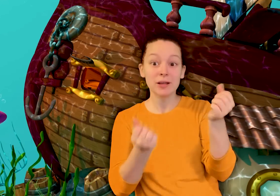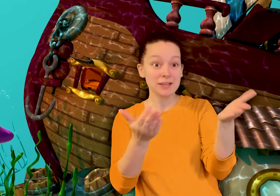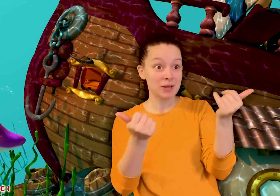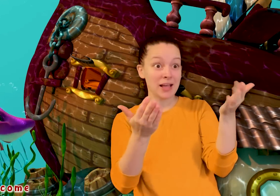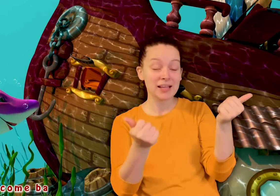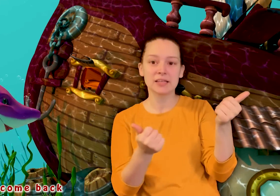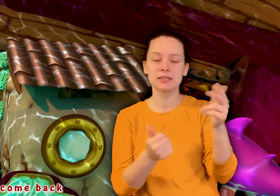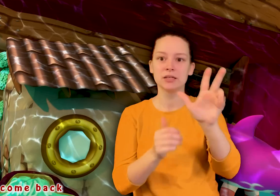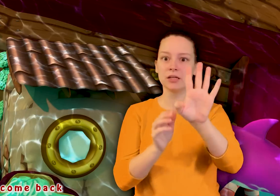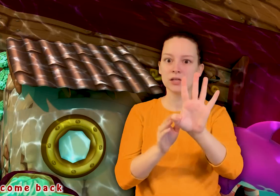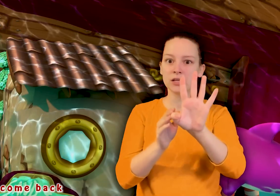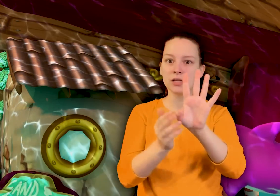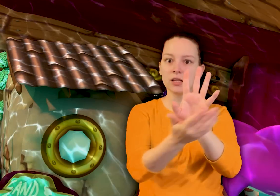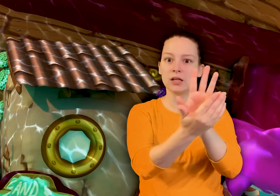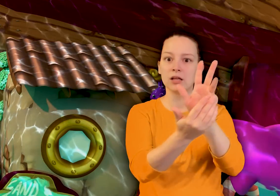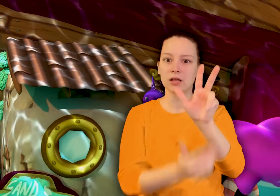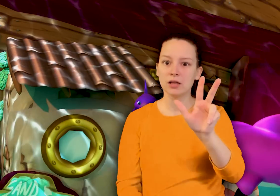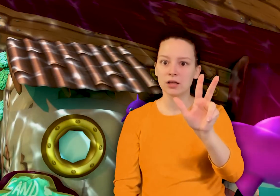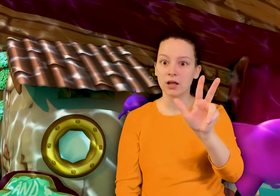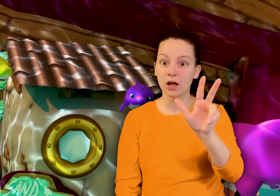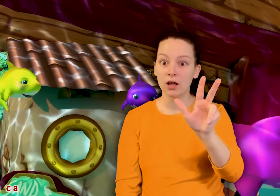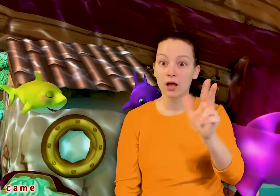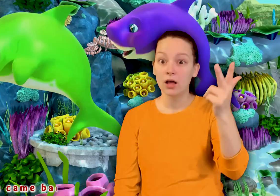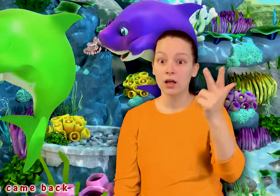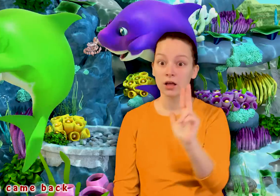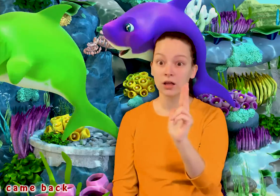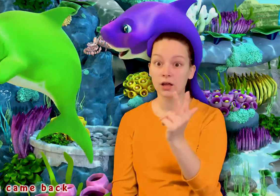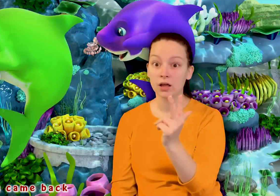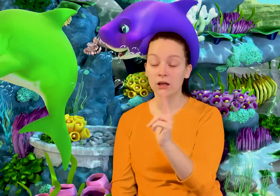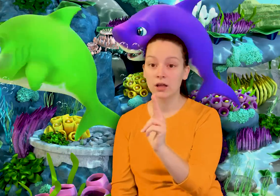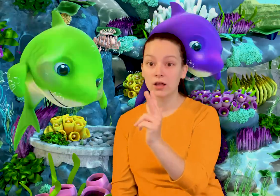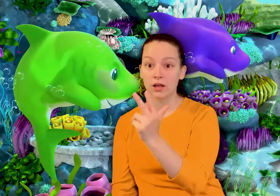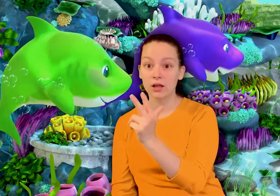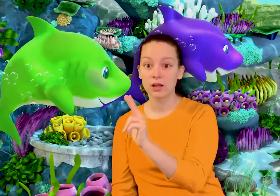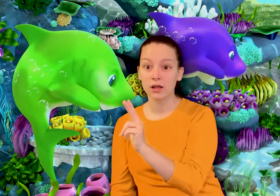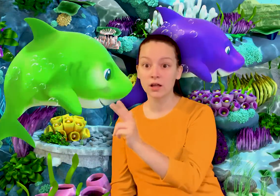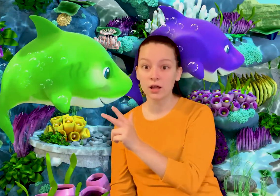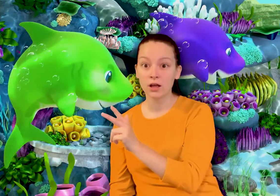said quick come back but only three little sharks came